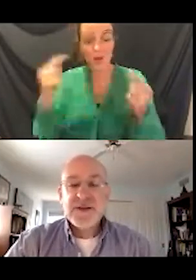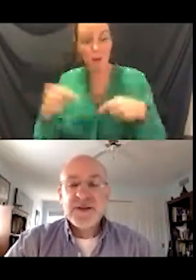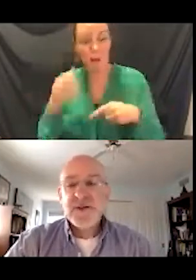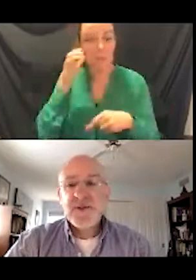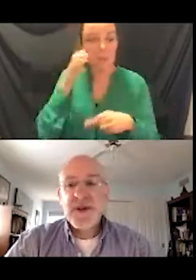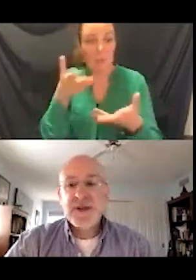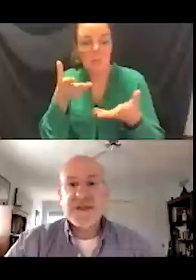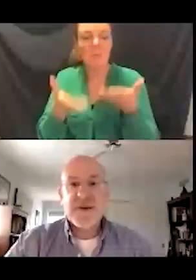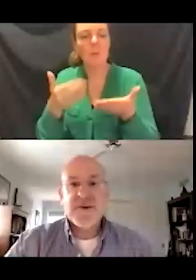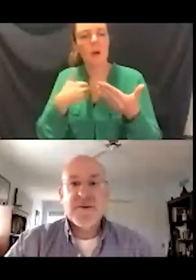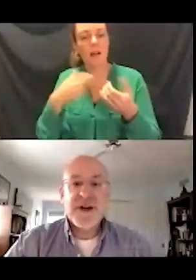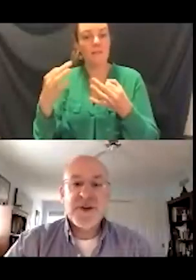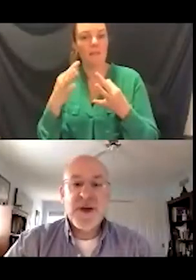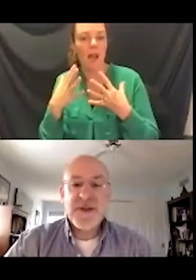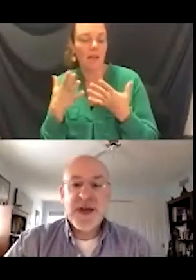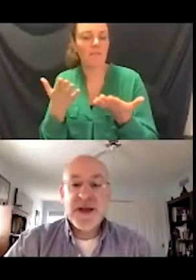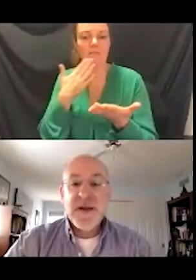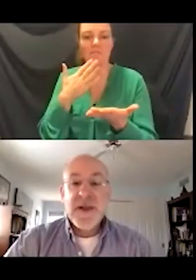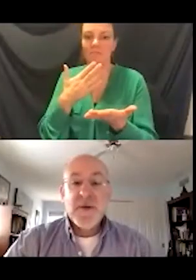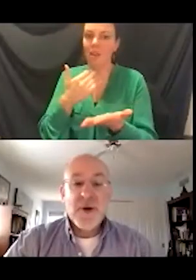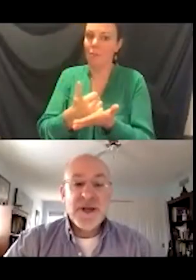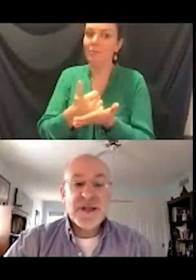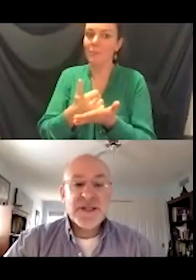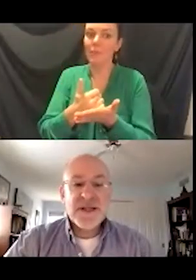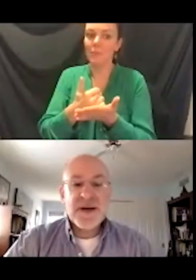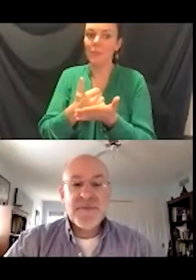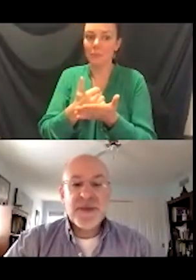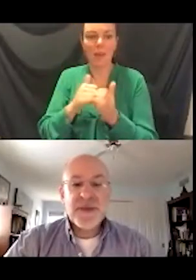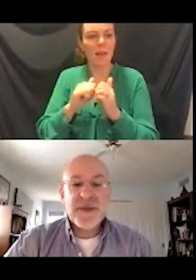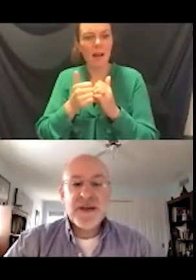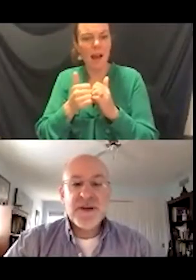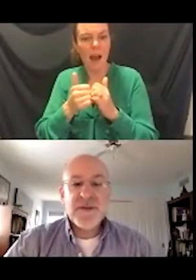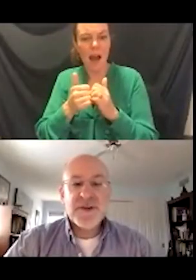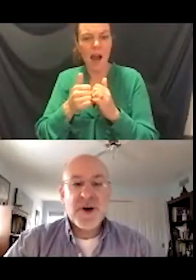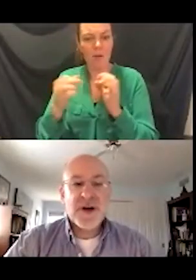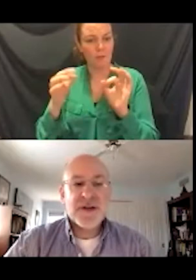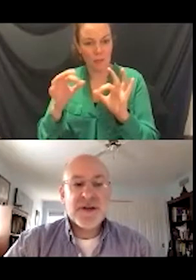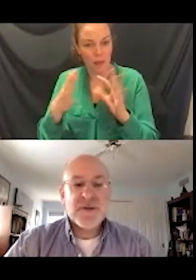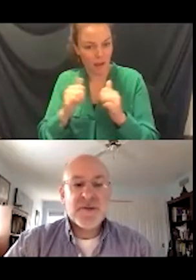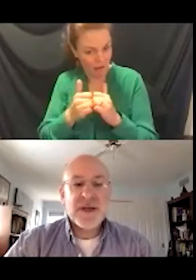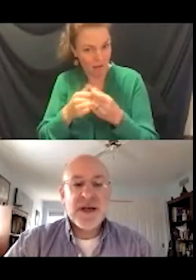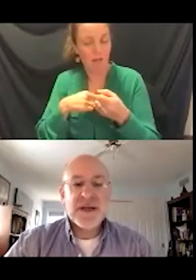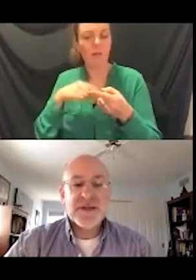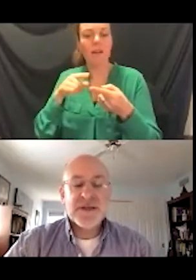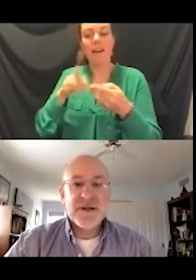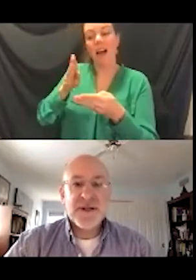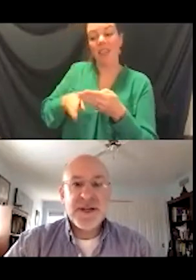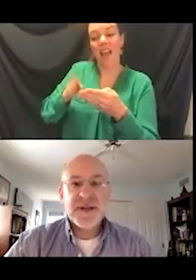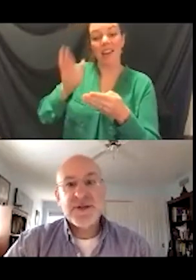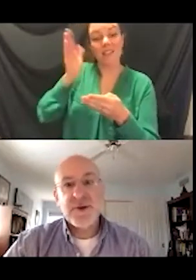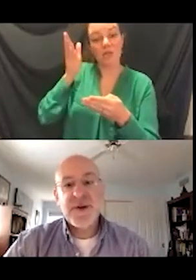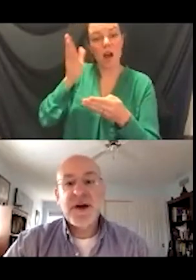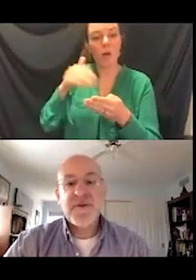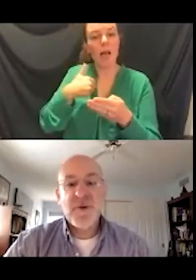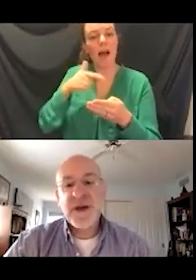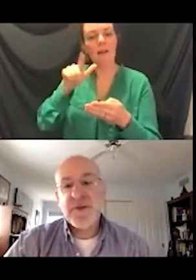There are several ways that we'll remind you about that. One is at the end of the talk, there'll be a link